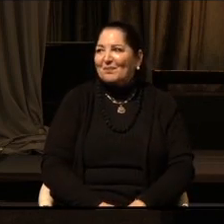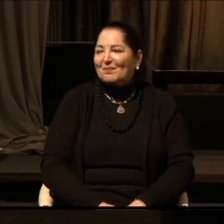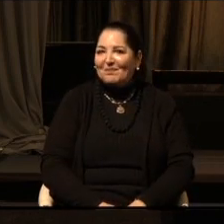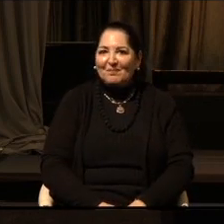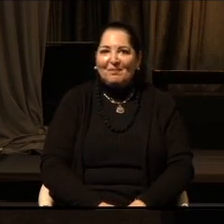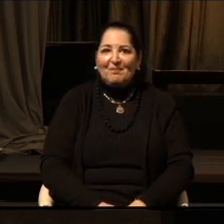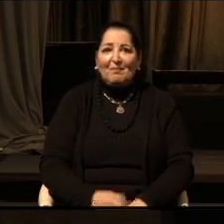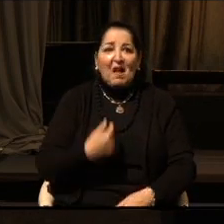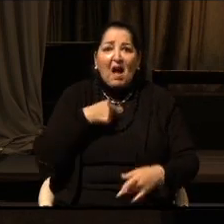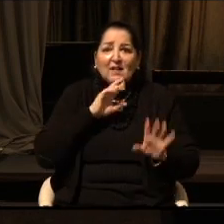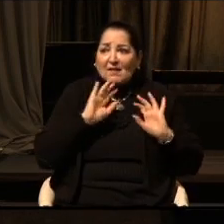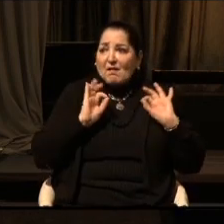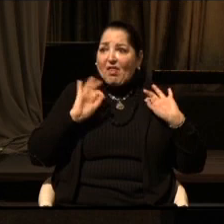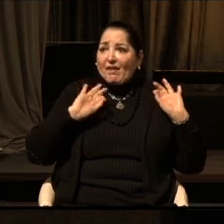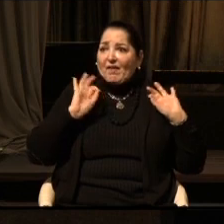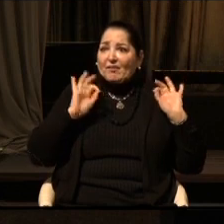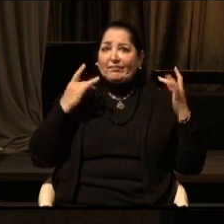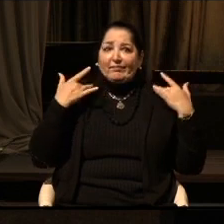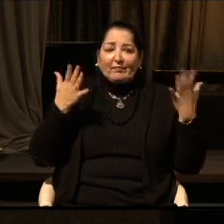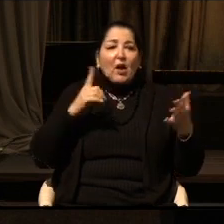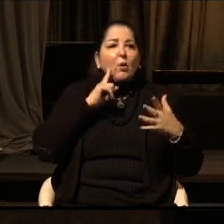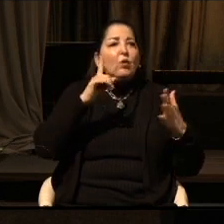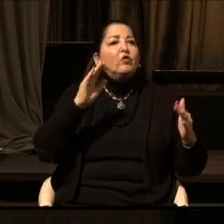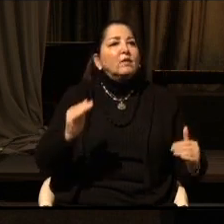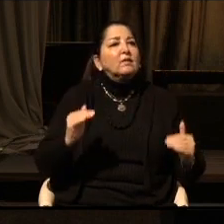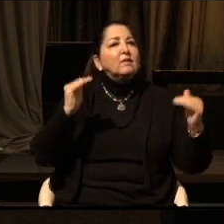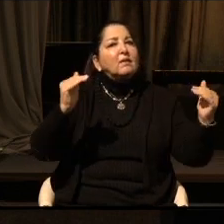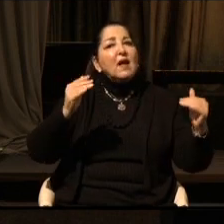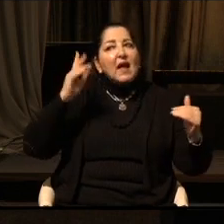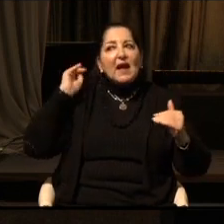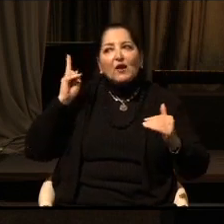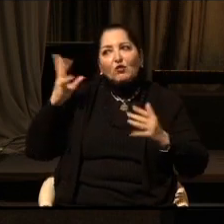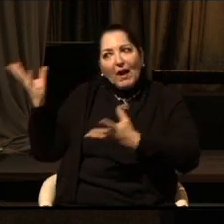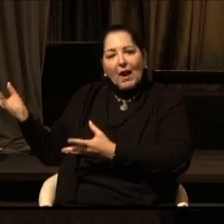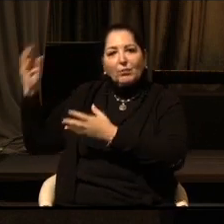I did nothing, we're just elevating history.